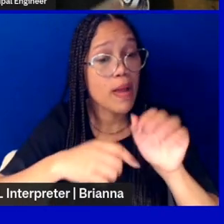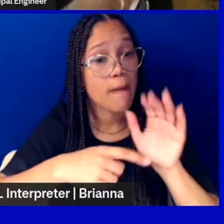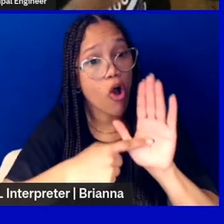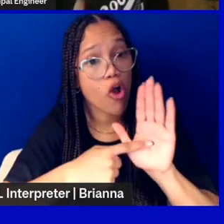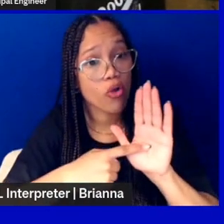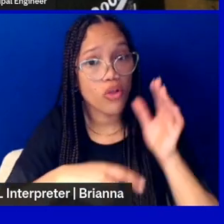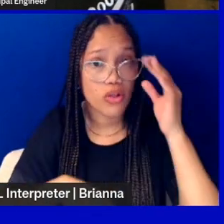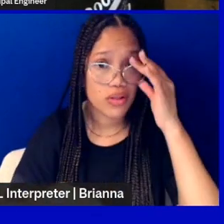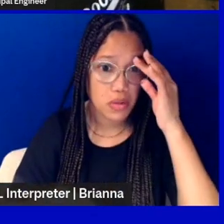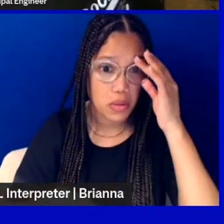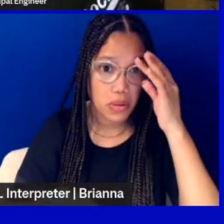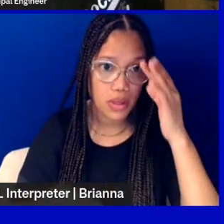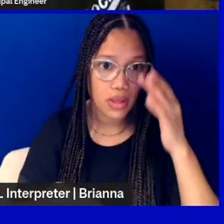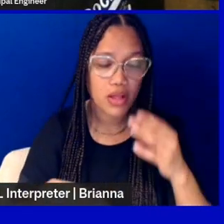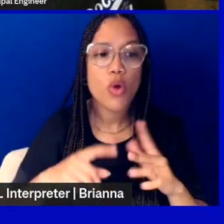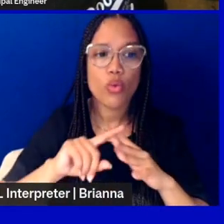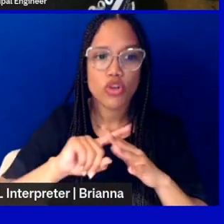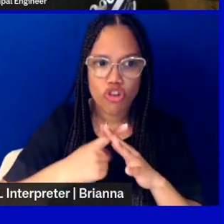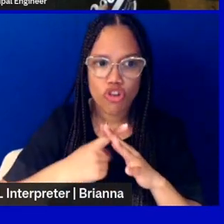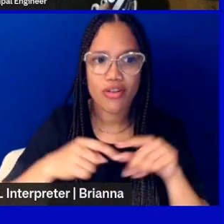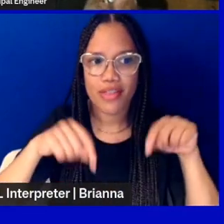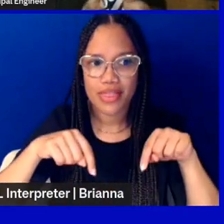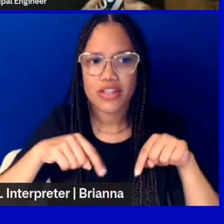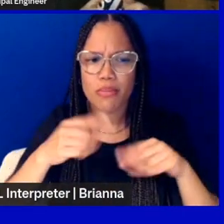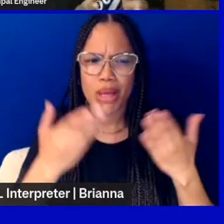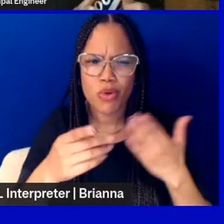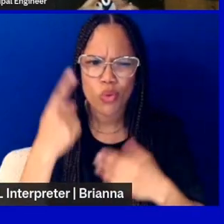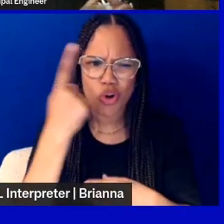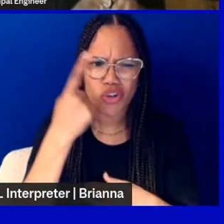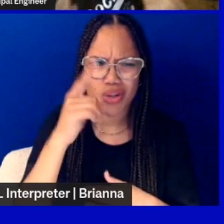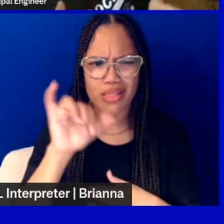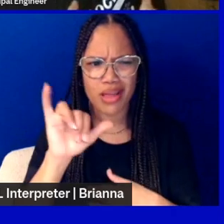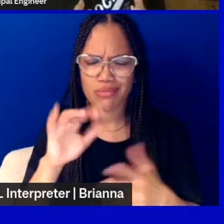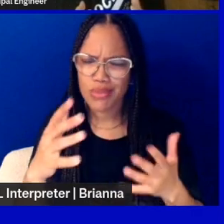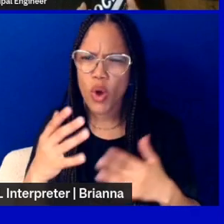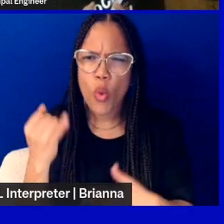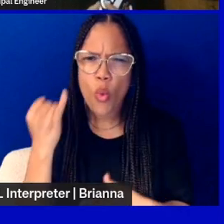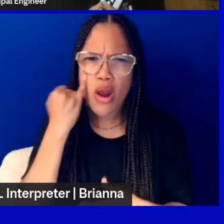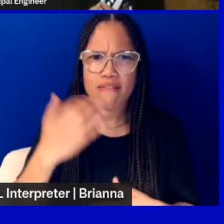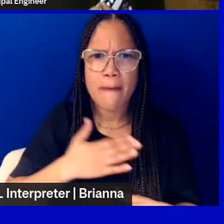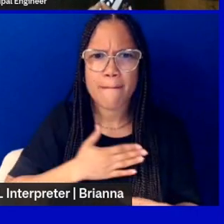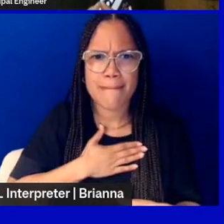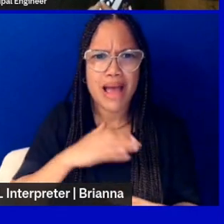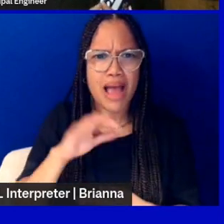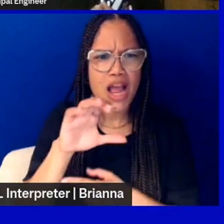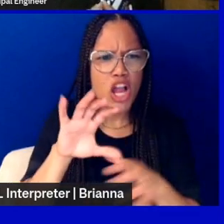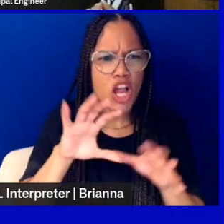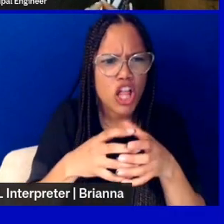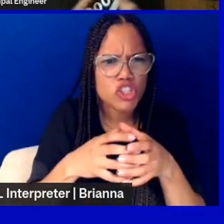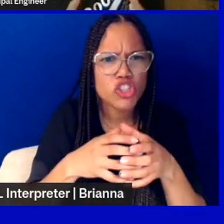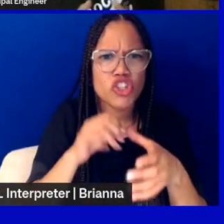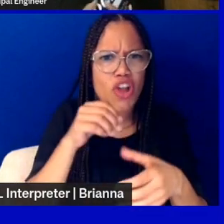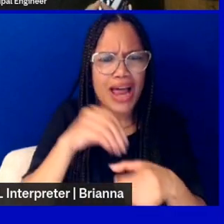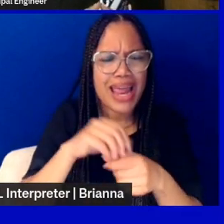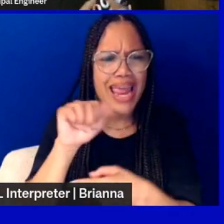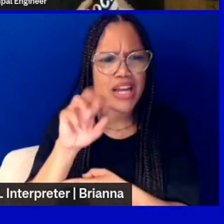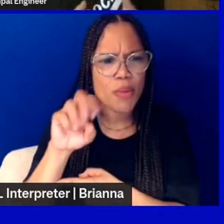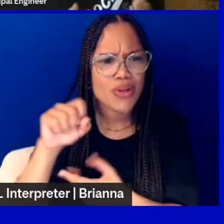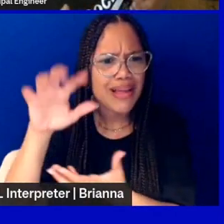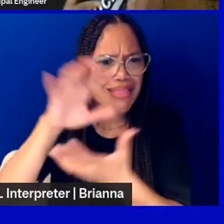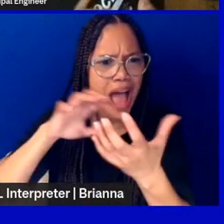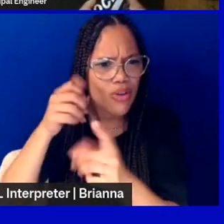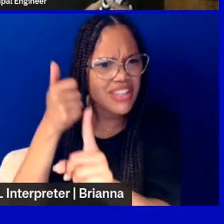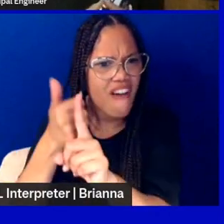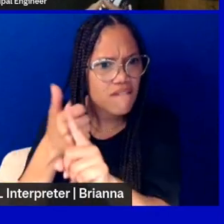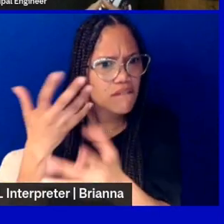are some strategic implementation. Like you may be wondering, like, what if my cluster is not within the AWS cloud itself? What